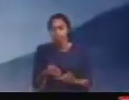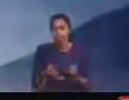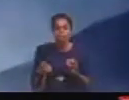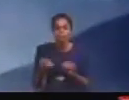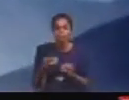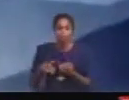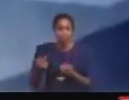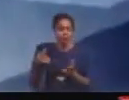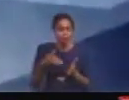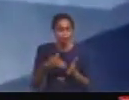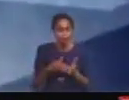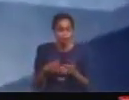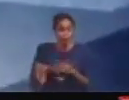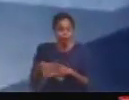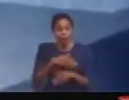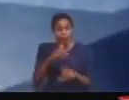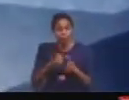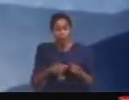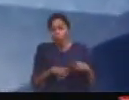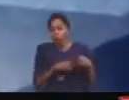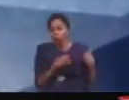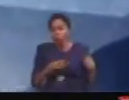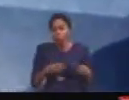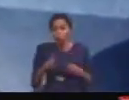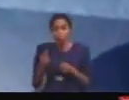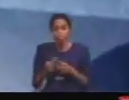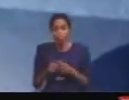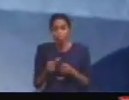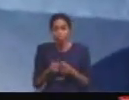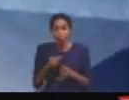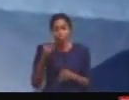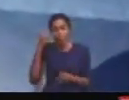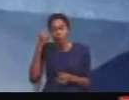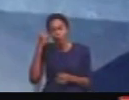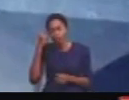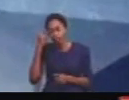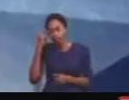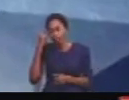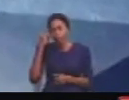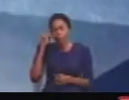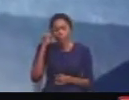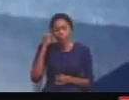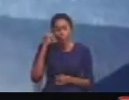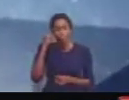over every heart and every mind.